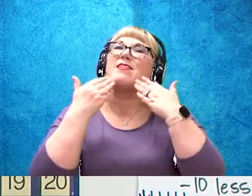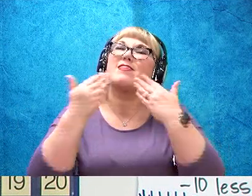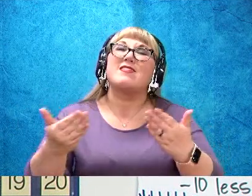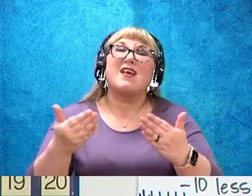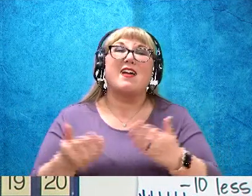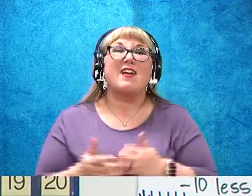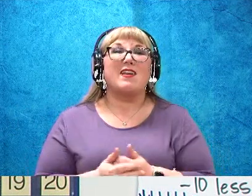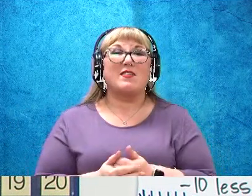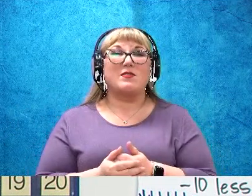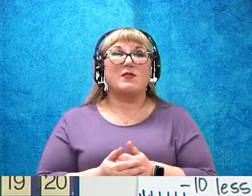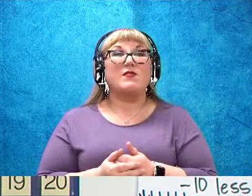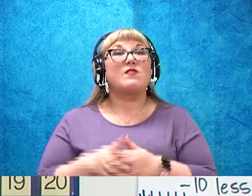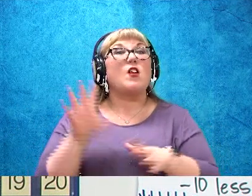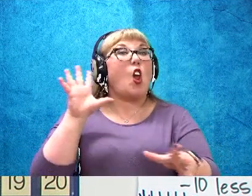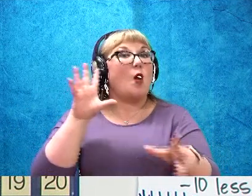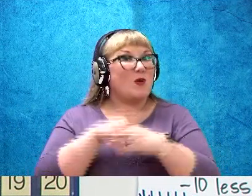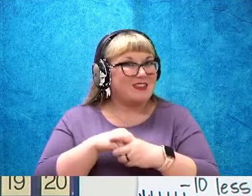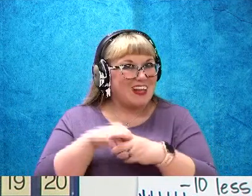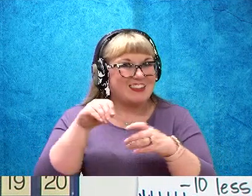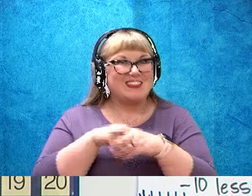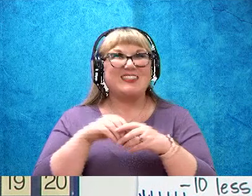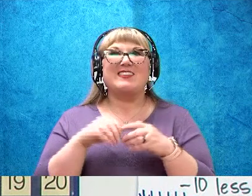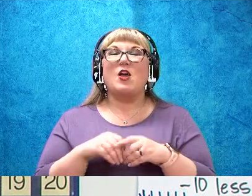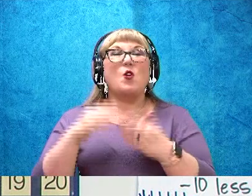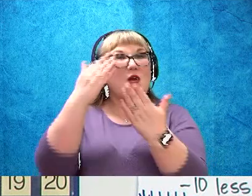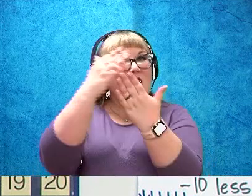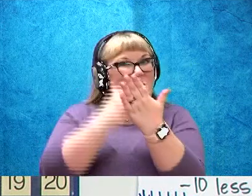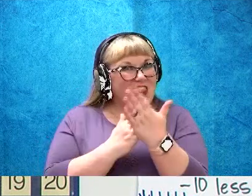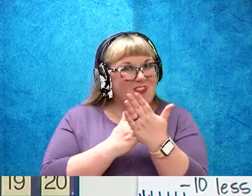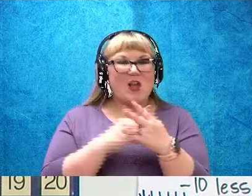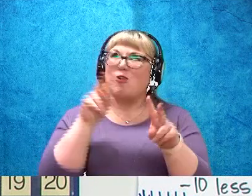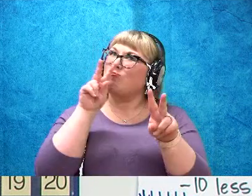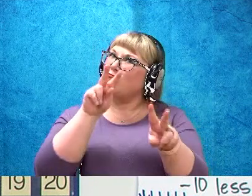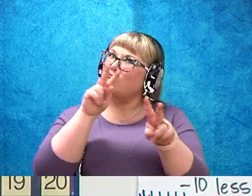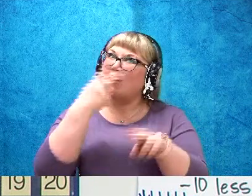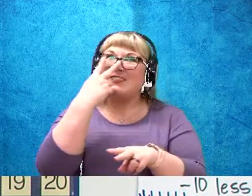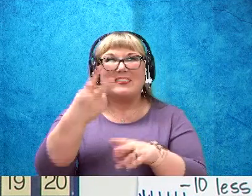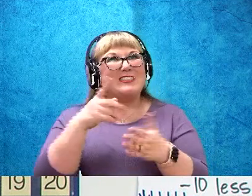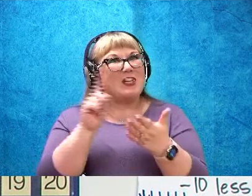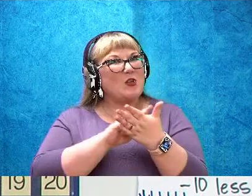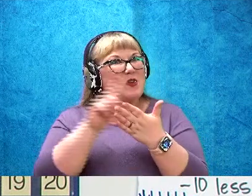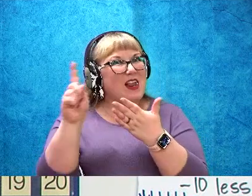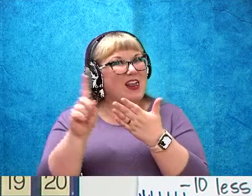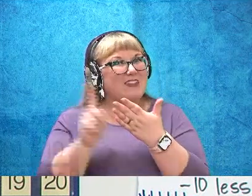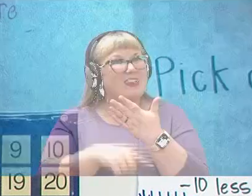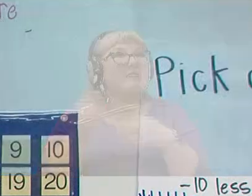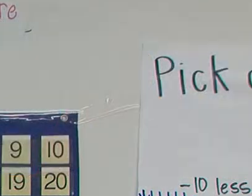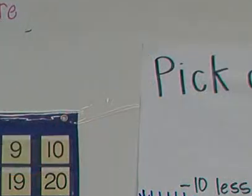for participating with me in our lesson, and I look forward to seeing you again.